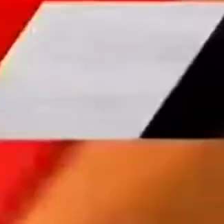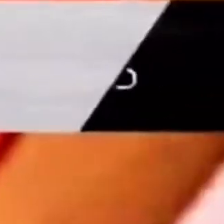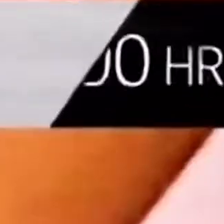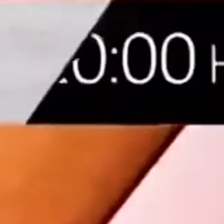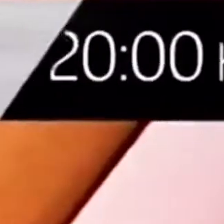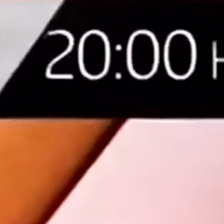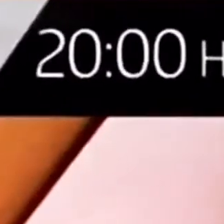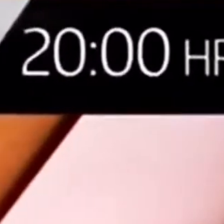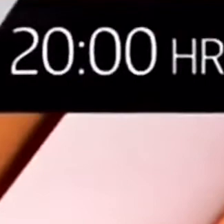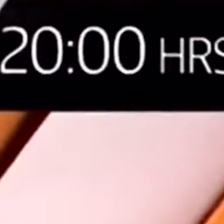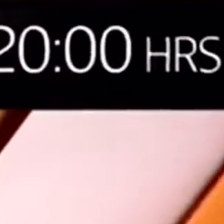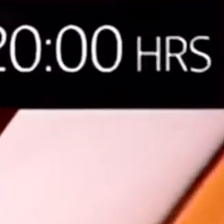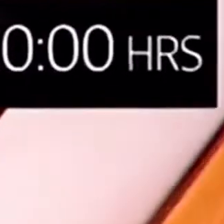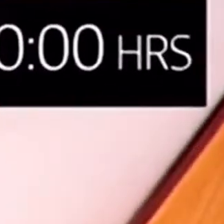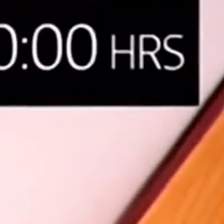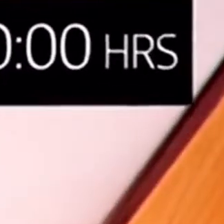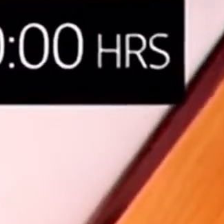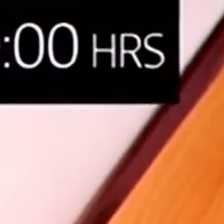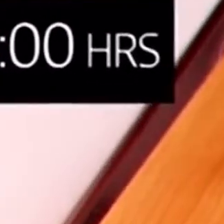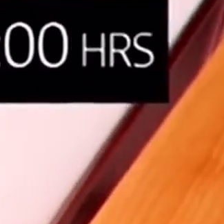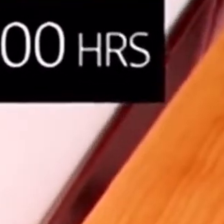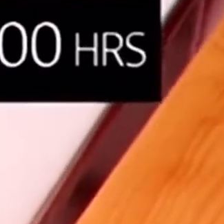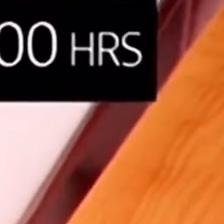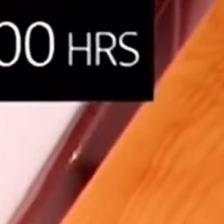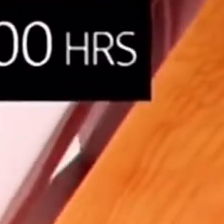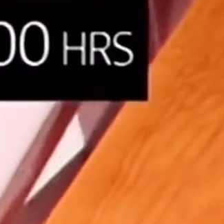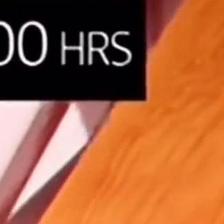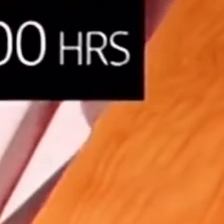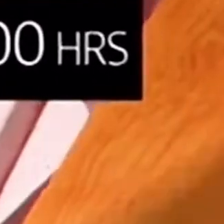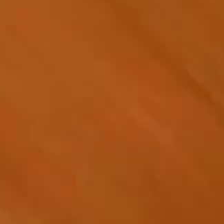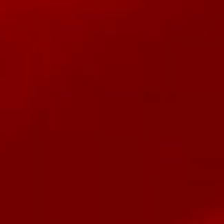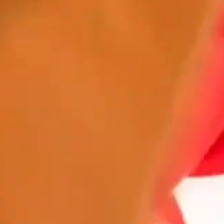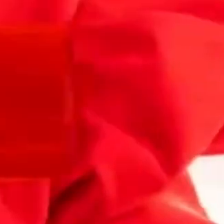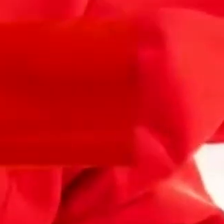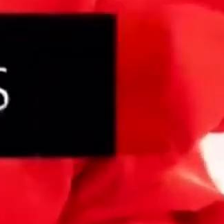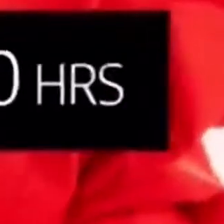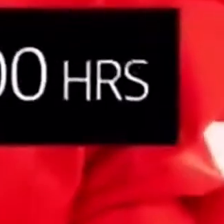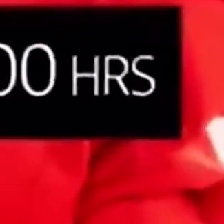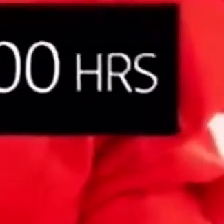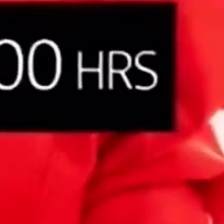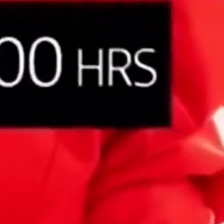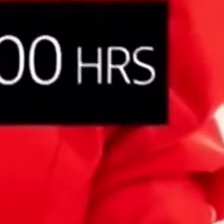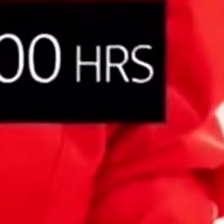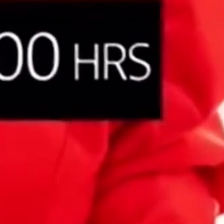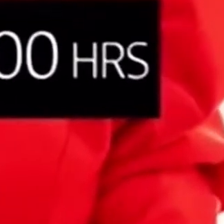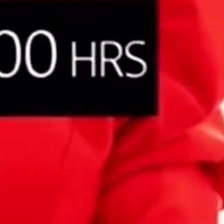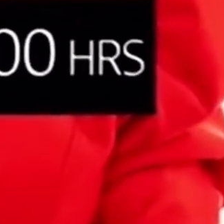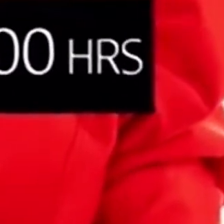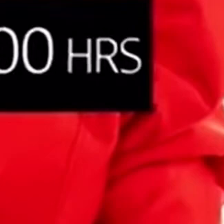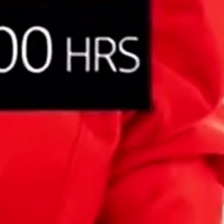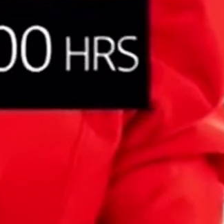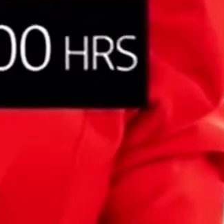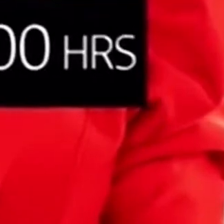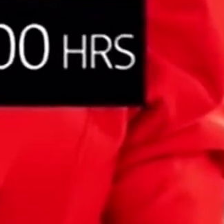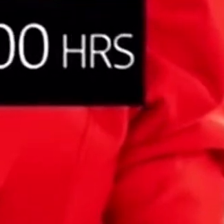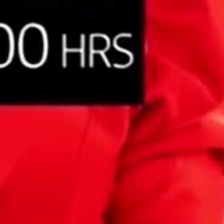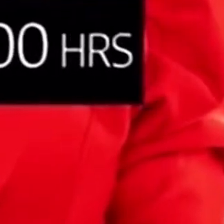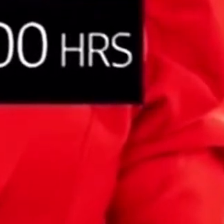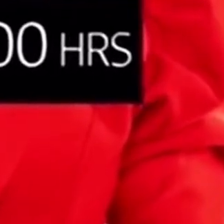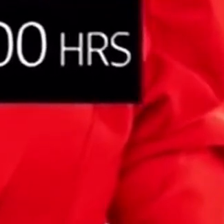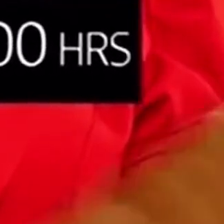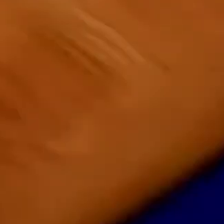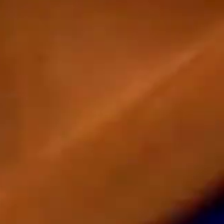And music legends serve up their most exciting memories in music. And the royal clique turns up the heat and fires up the